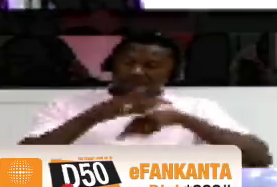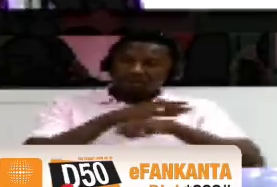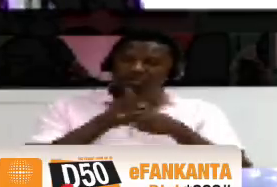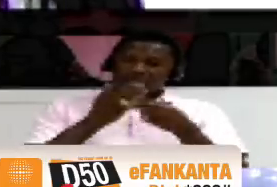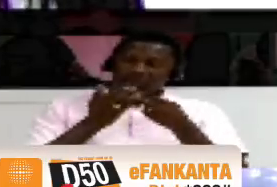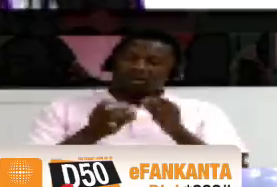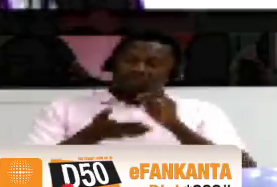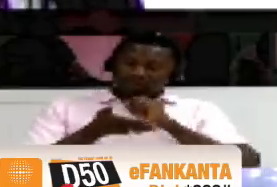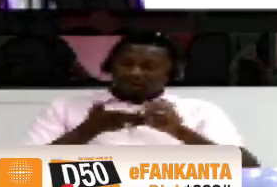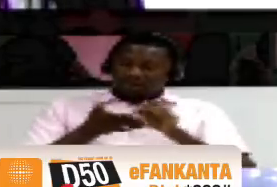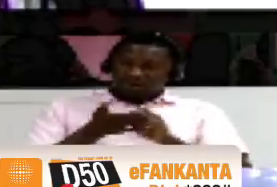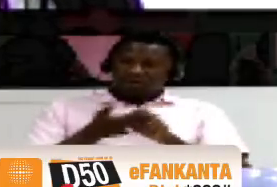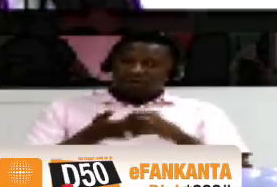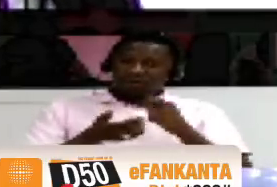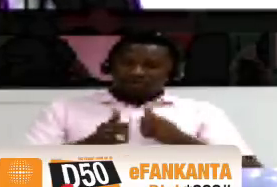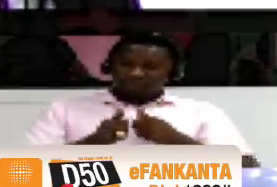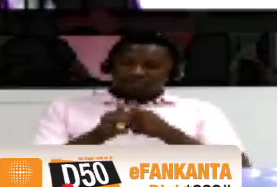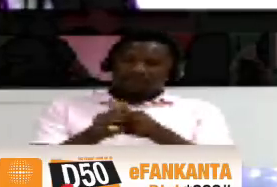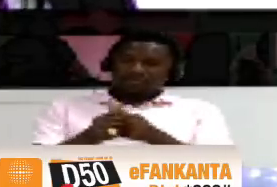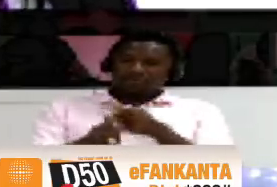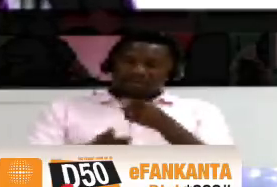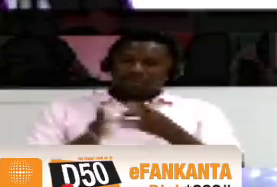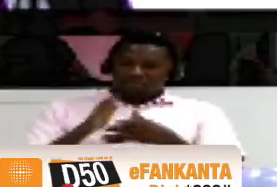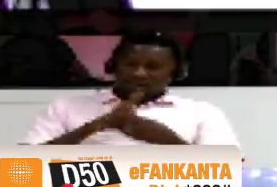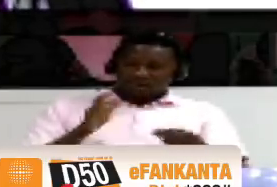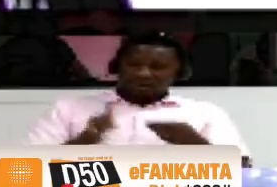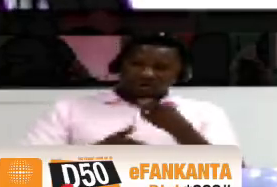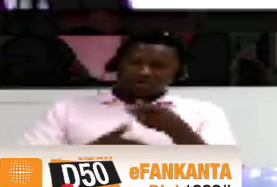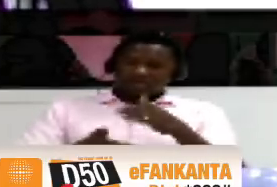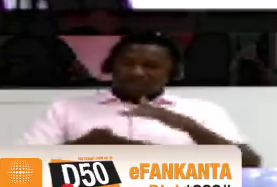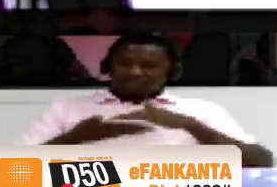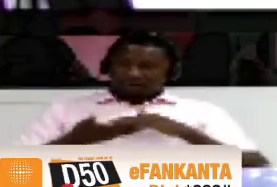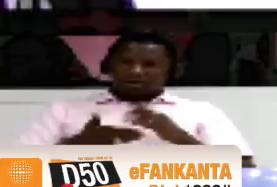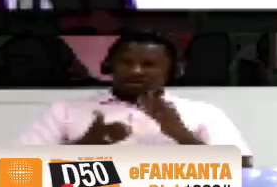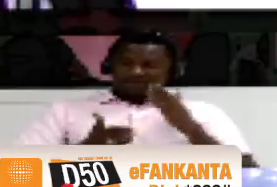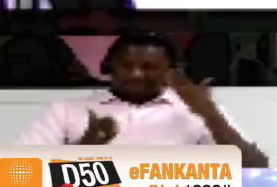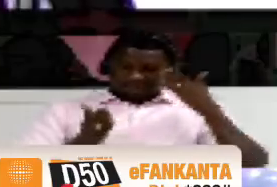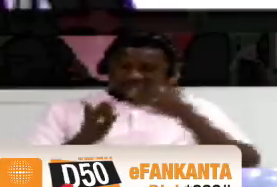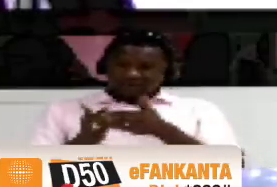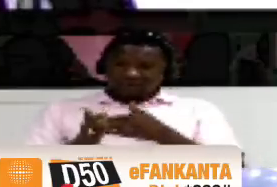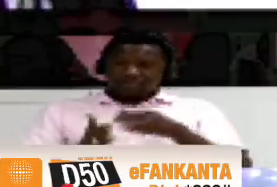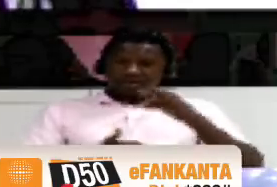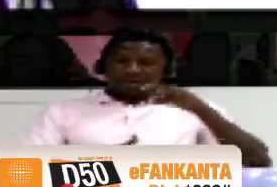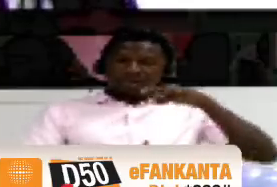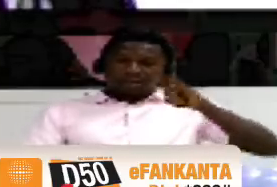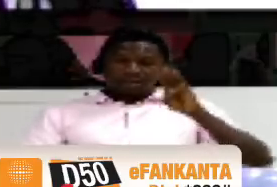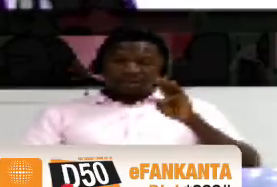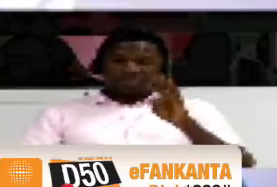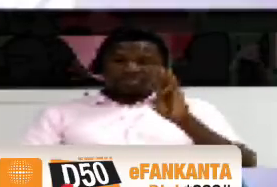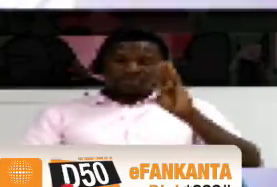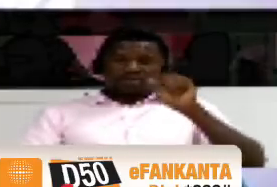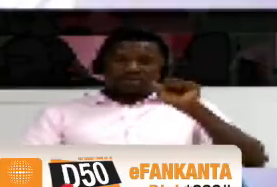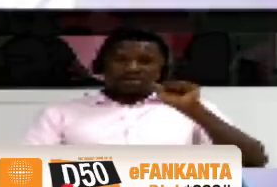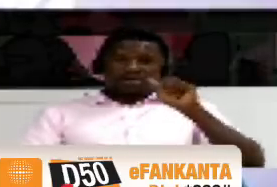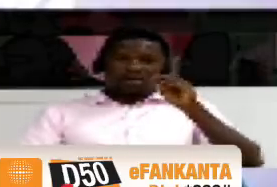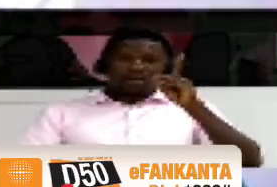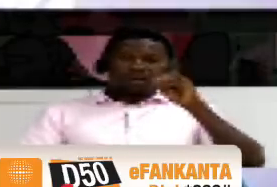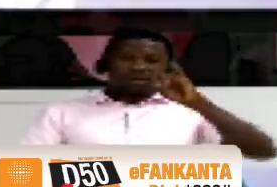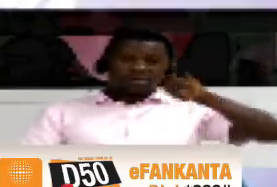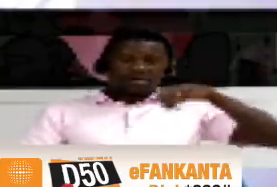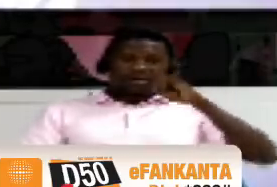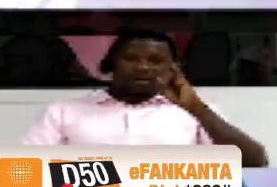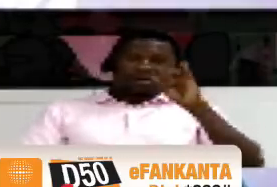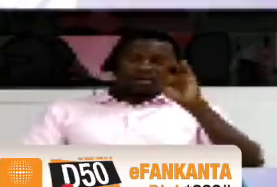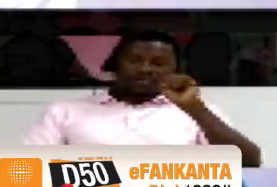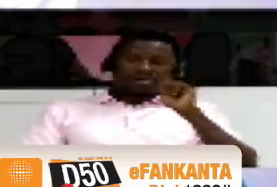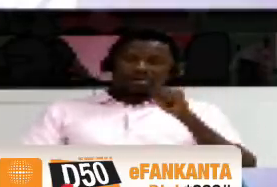for follow-up. But this is the copy that you received directly from 13 Badji. Exactly. Has the document been in your possession from